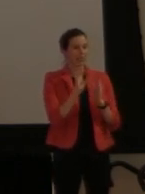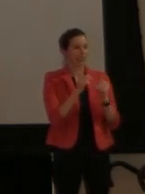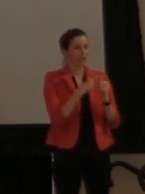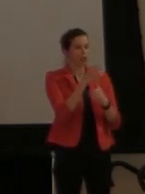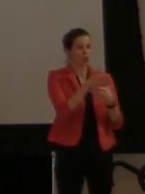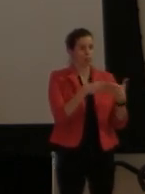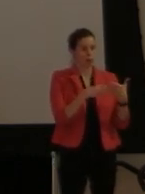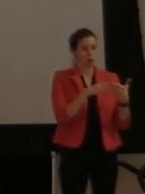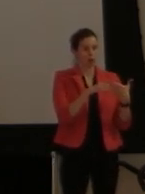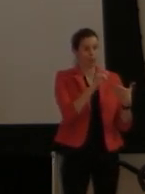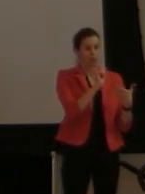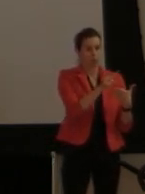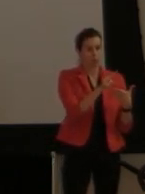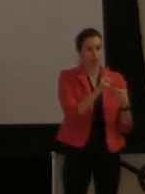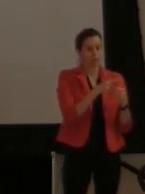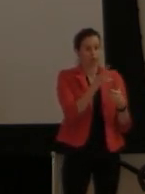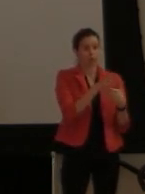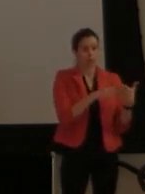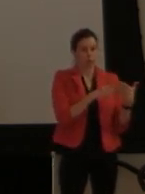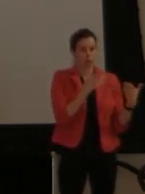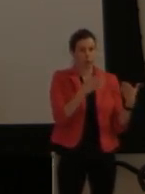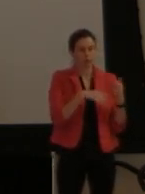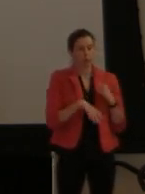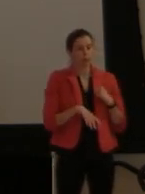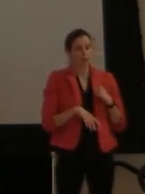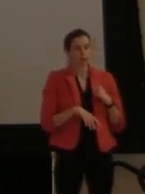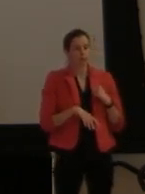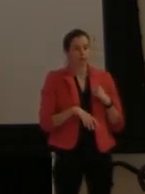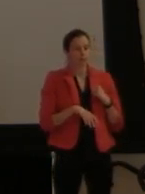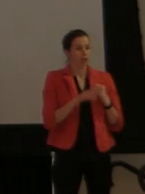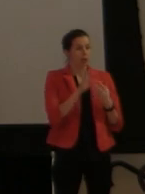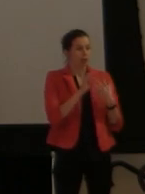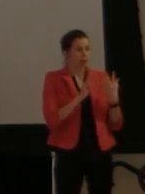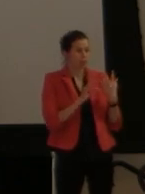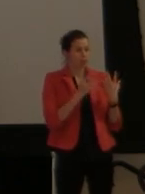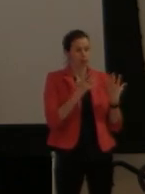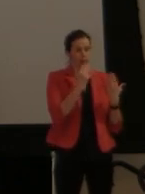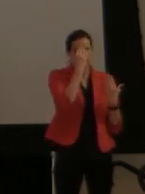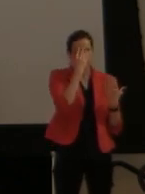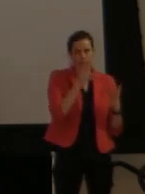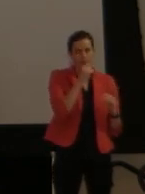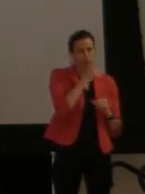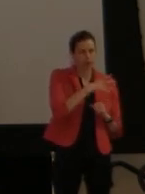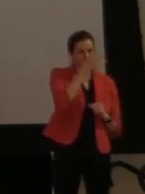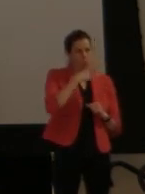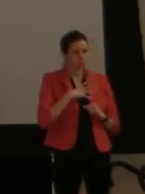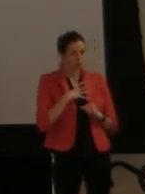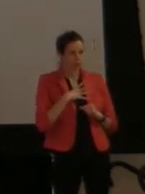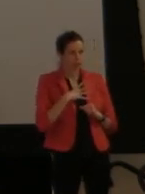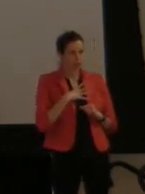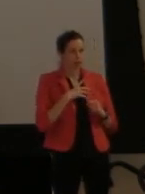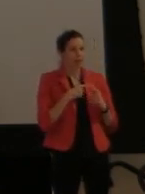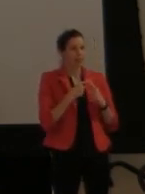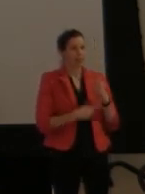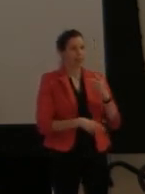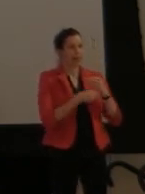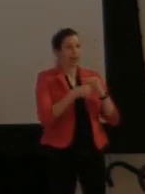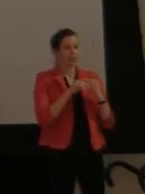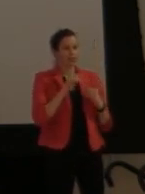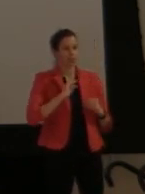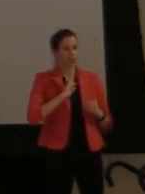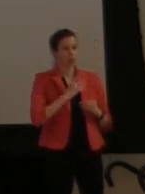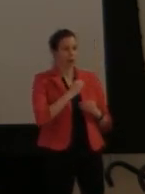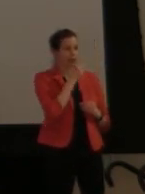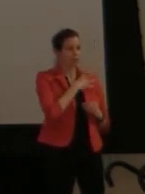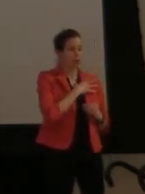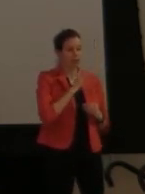two-step question. So the options you're probably familiar with, man, woman, and then adding in trans man,